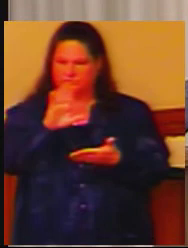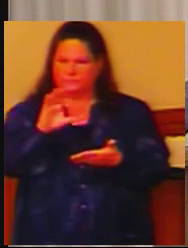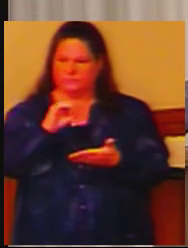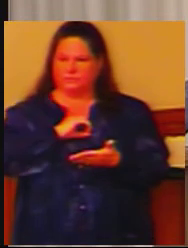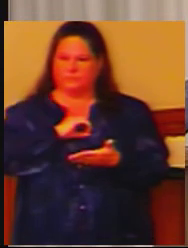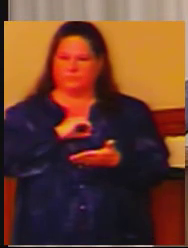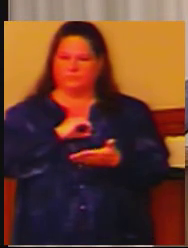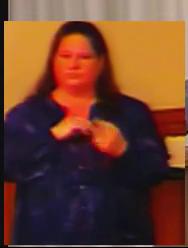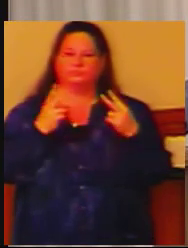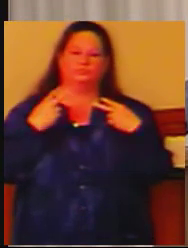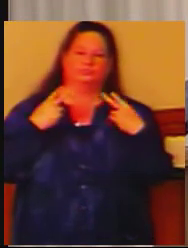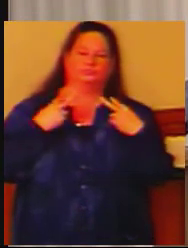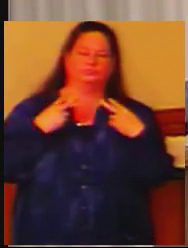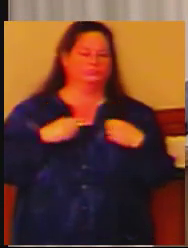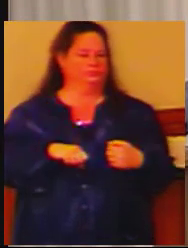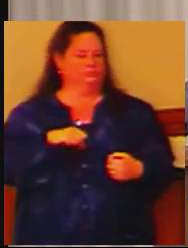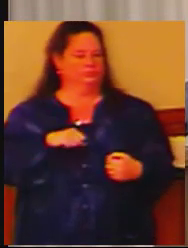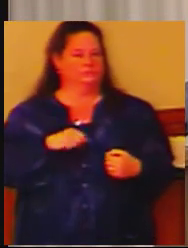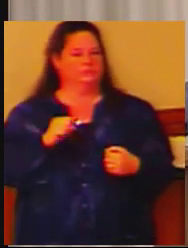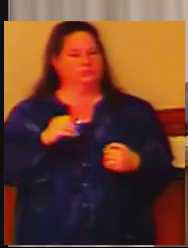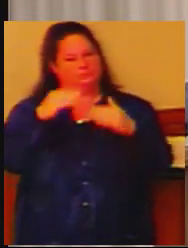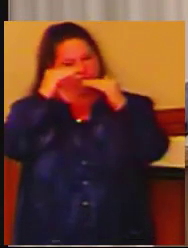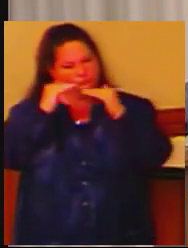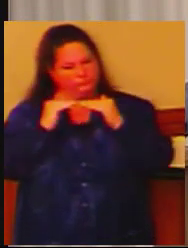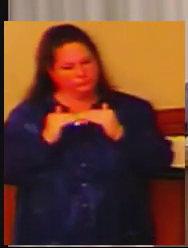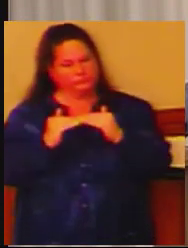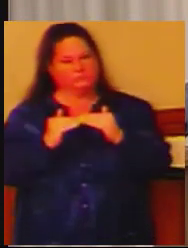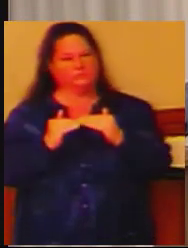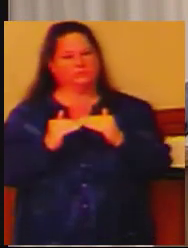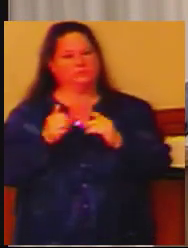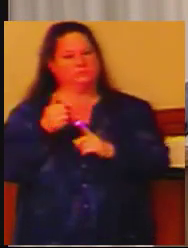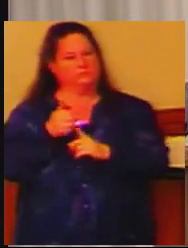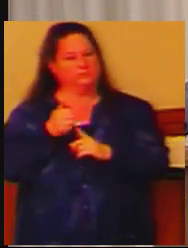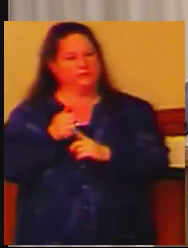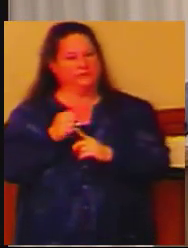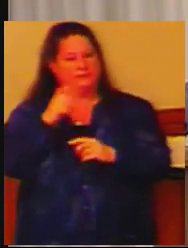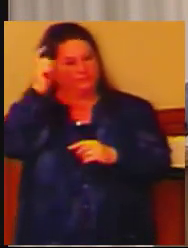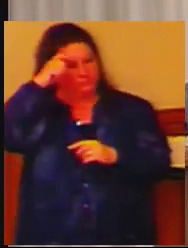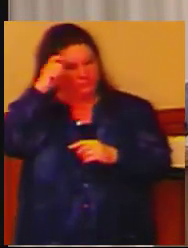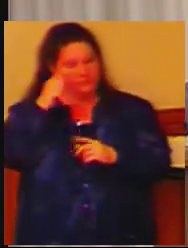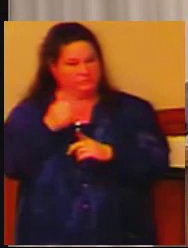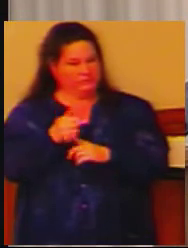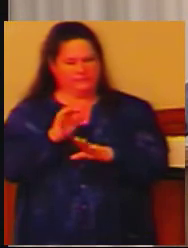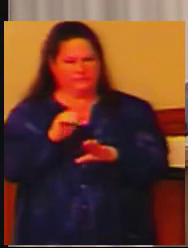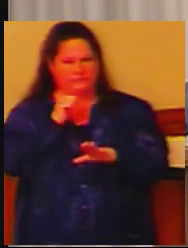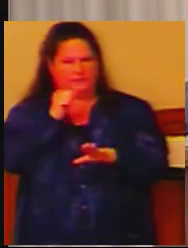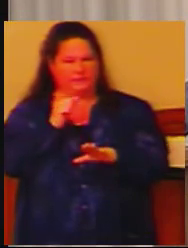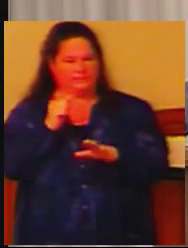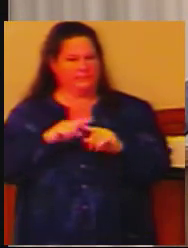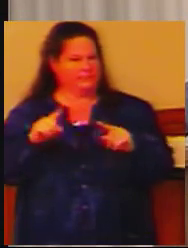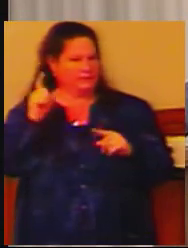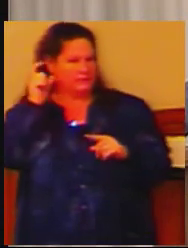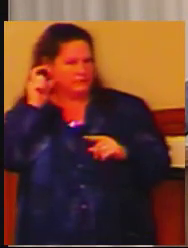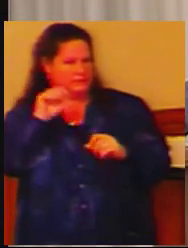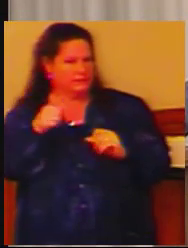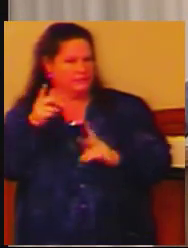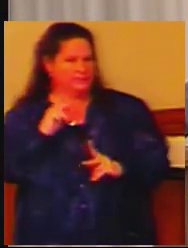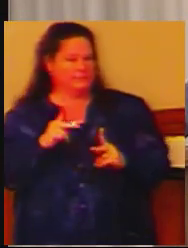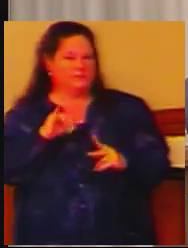conceits. So take yourself down a peg. Don't be too wise in your own things. Listen to others. And this helps